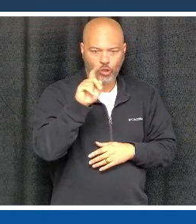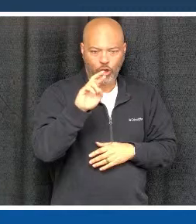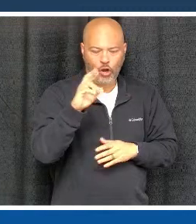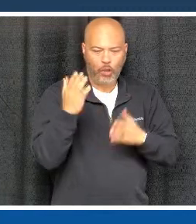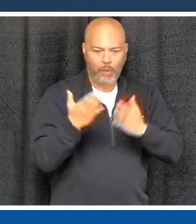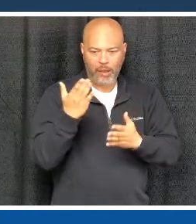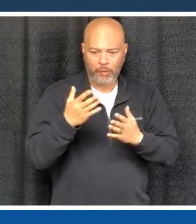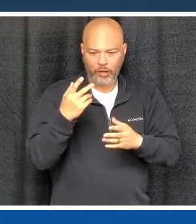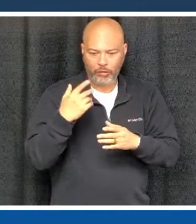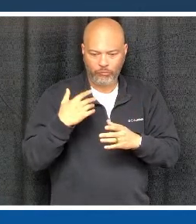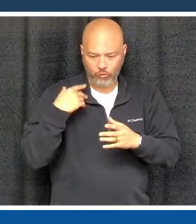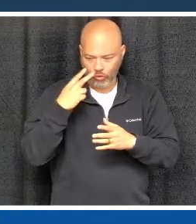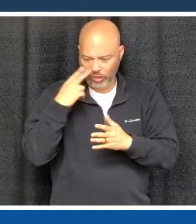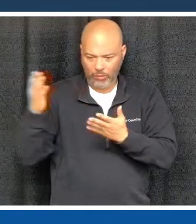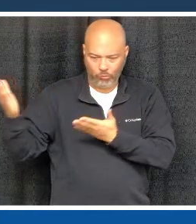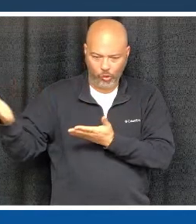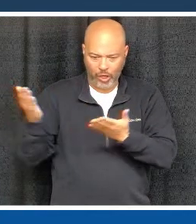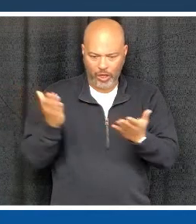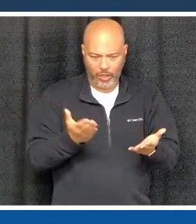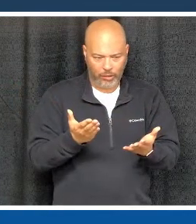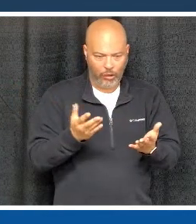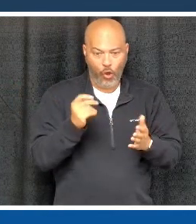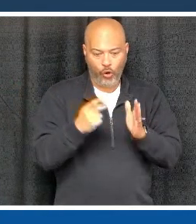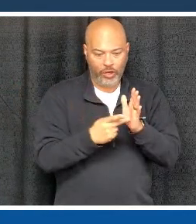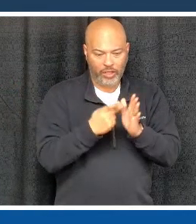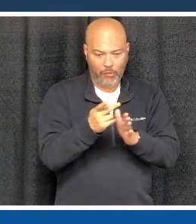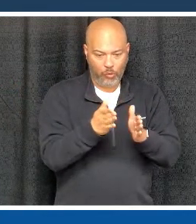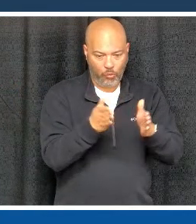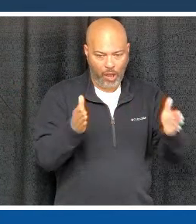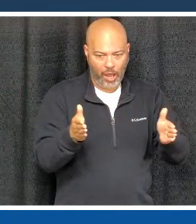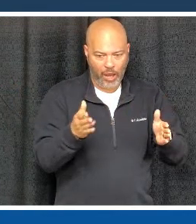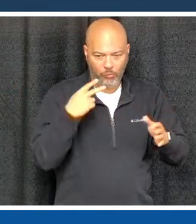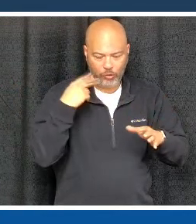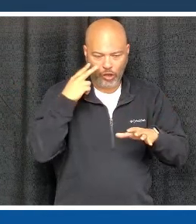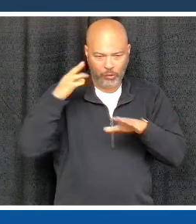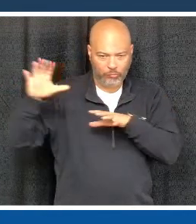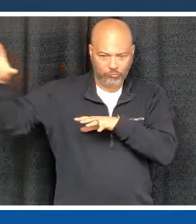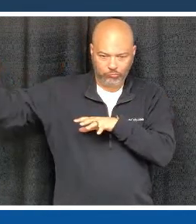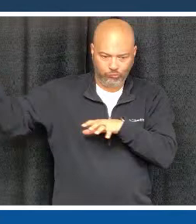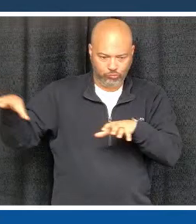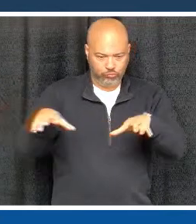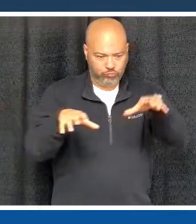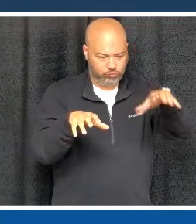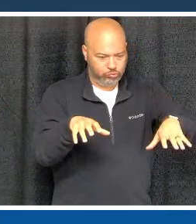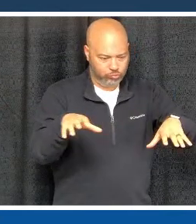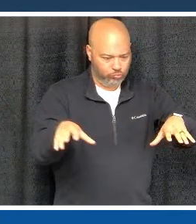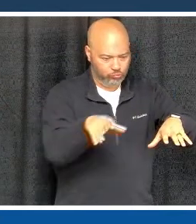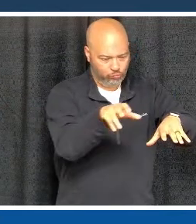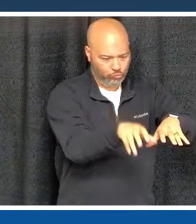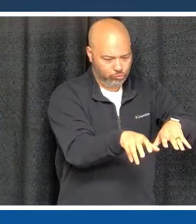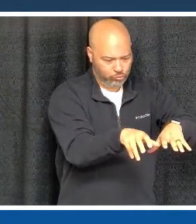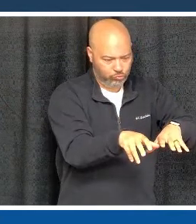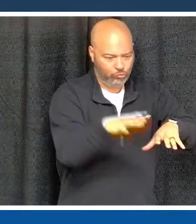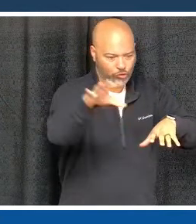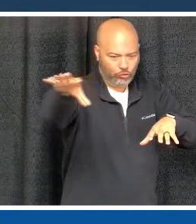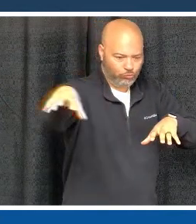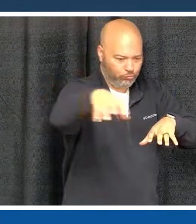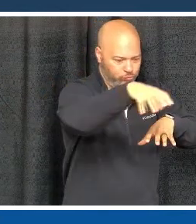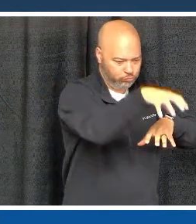trusses, or even a double wide that we talk about when it's brought in as 2 or 3 pieces and put